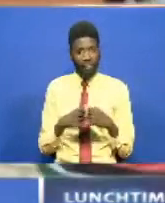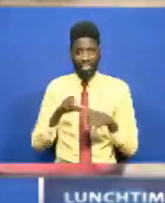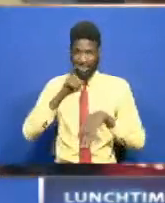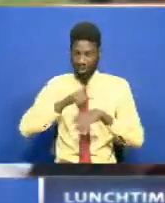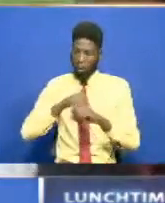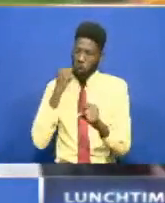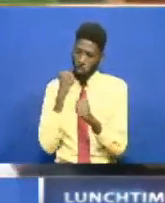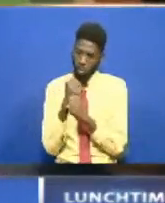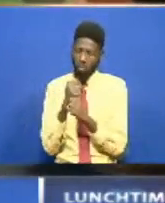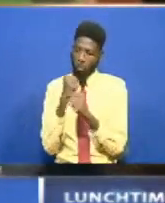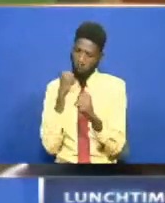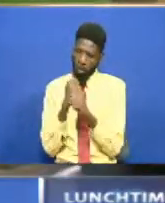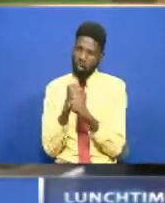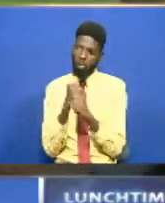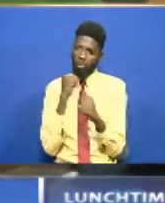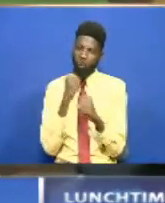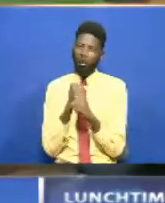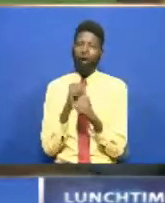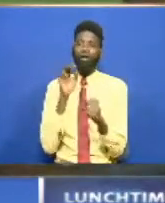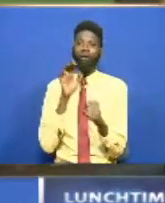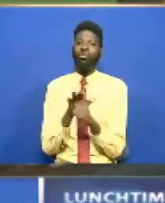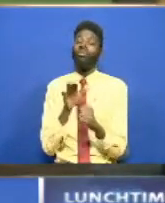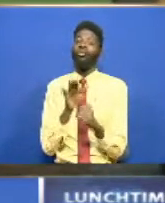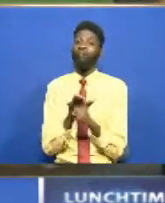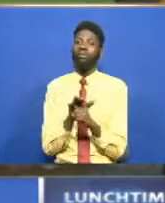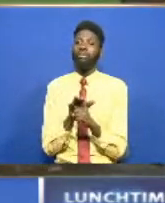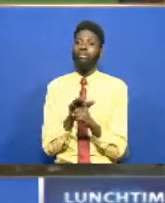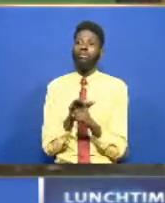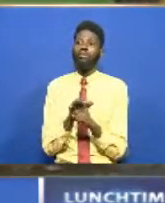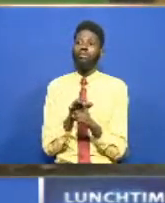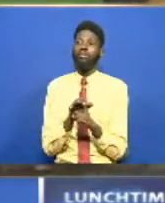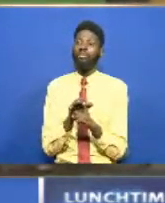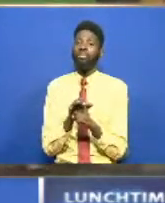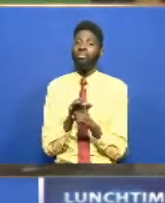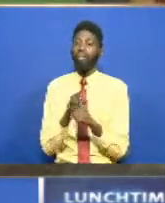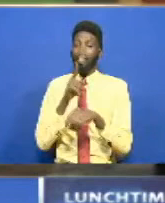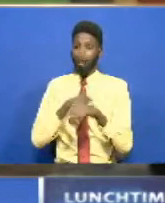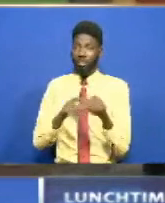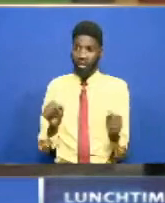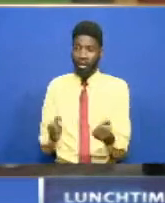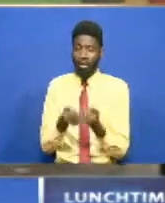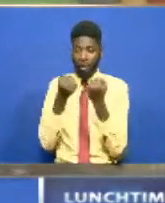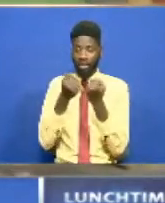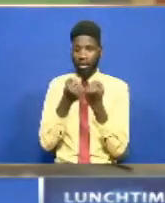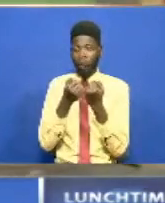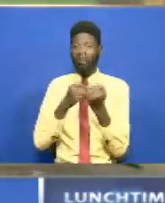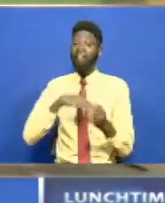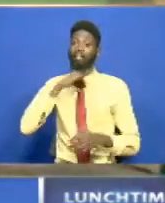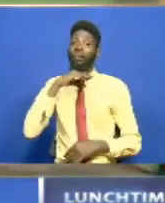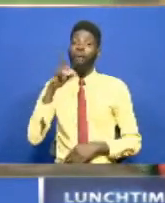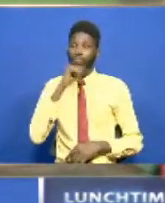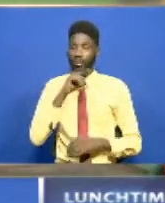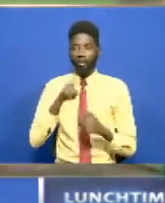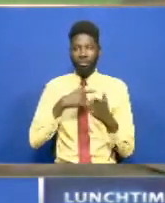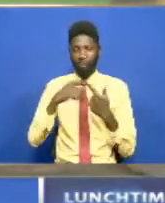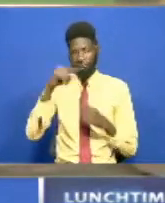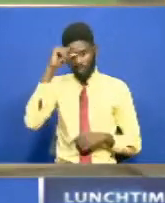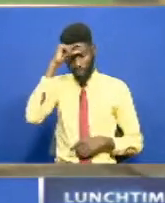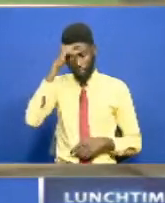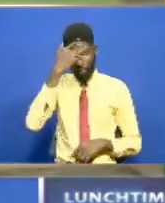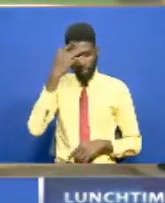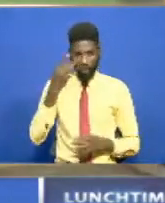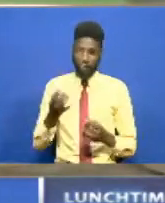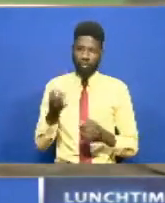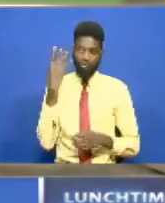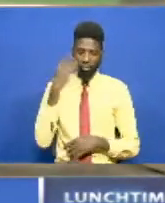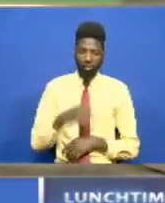kazi yote ngumu ya kishujaa mtu akiaga dunia unawapata serikali inamsahau. Hii mambo